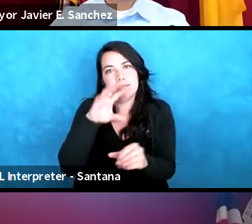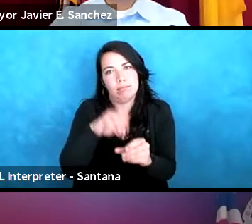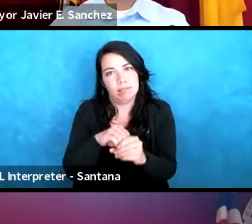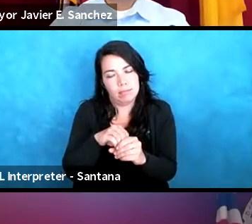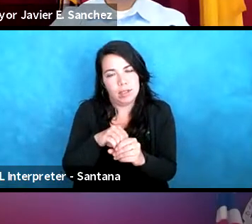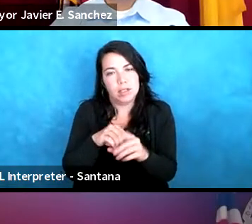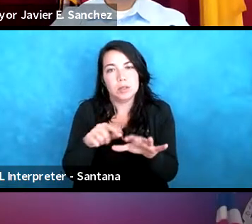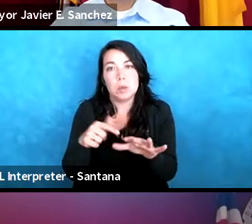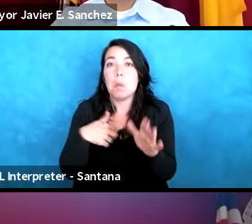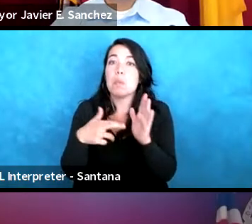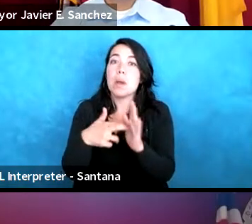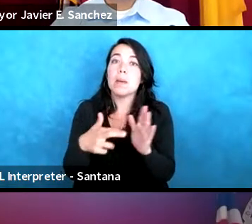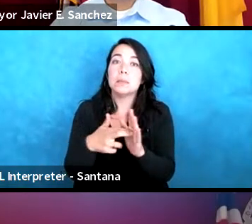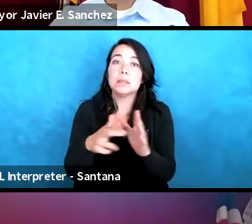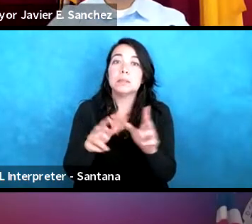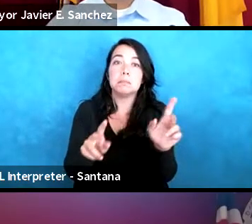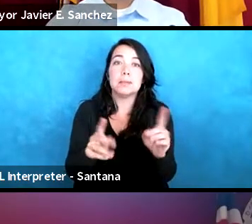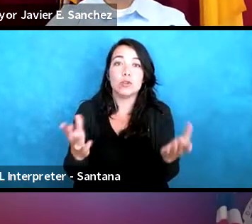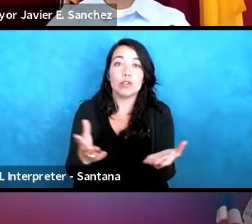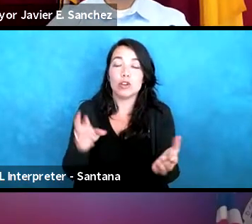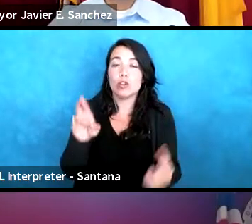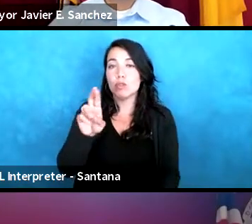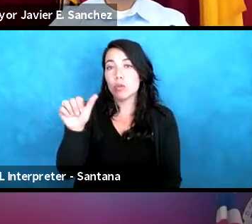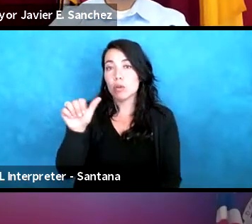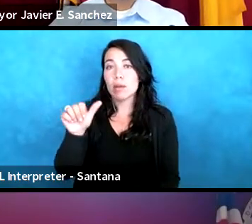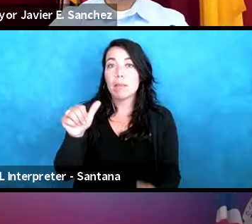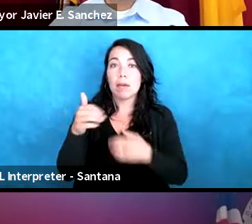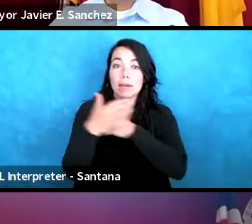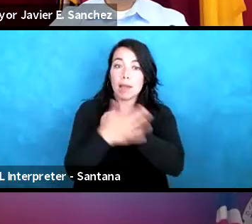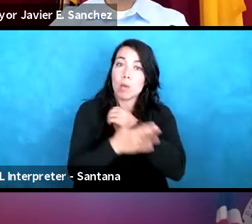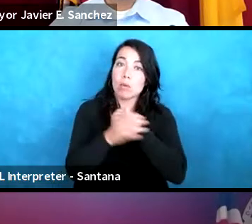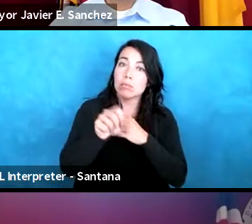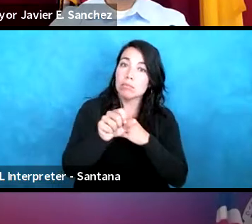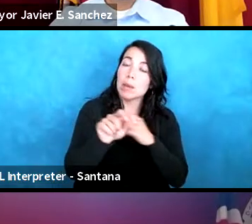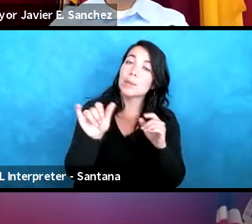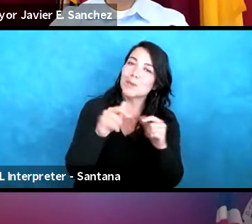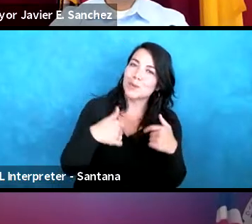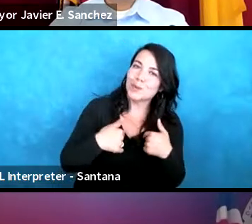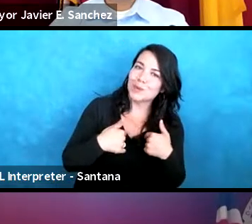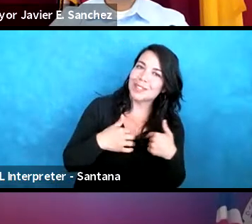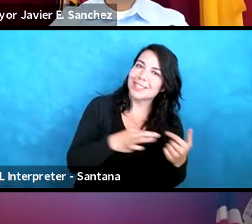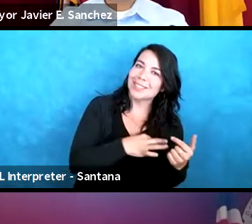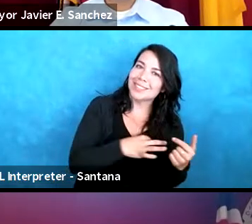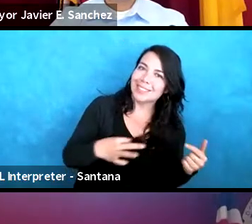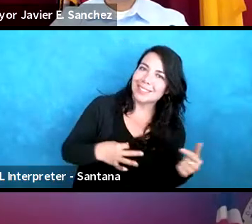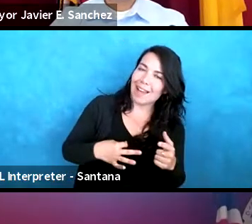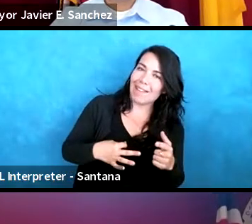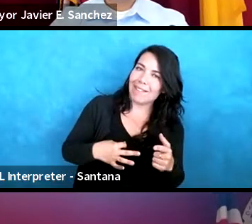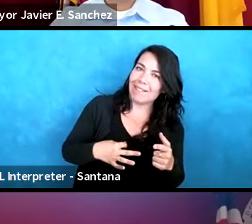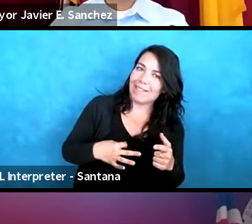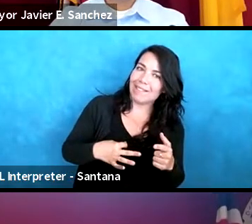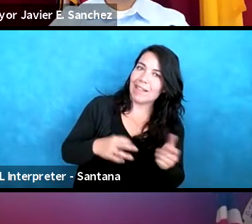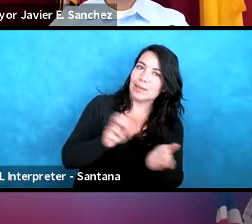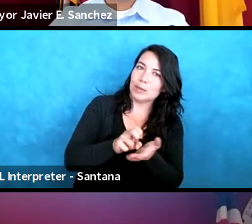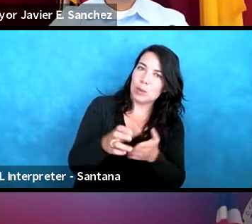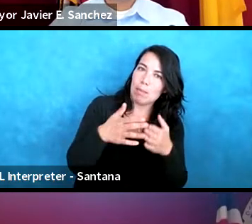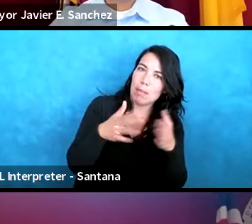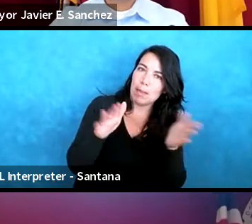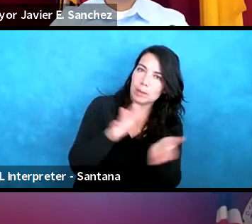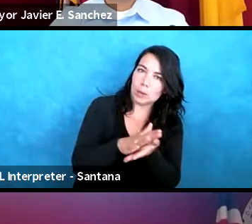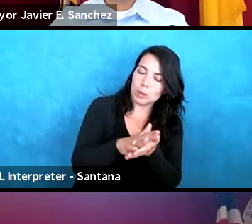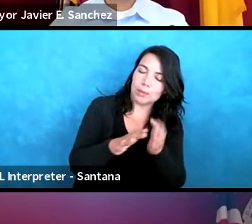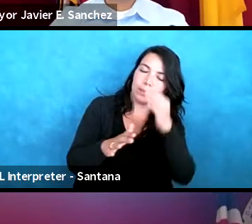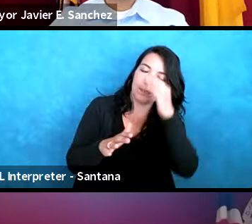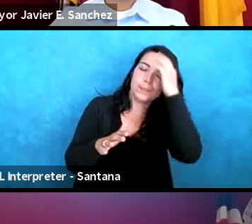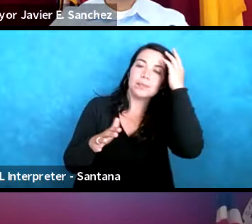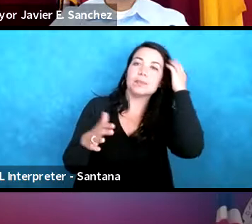of Rio Arriba County, but also as a staff member of the Española Public Schools. During the